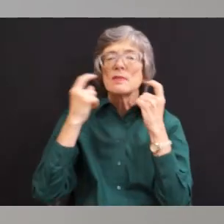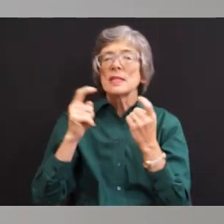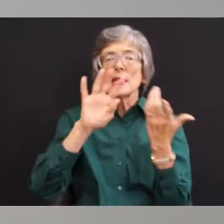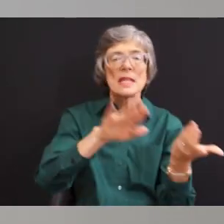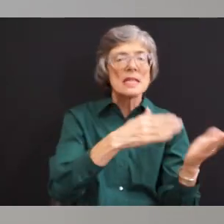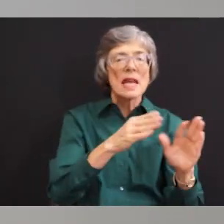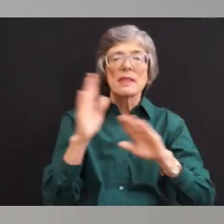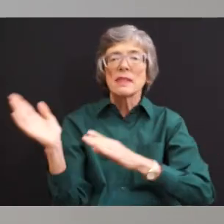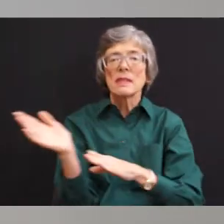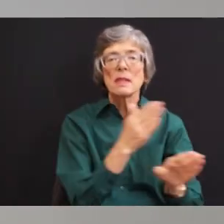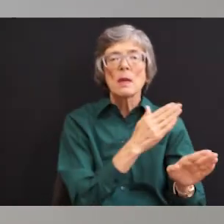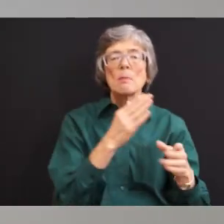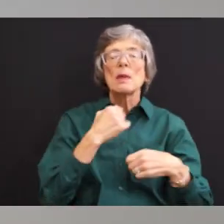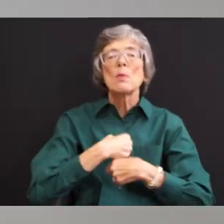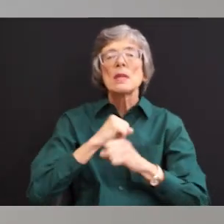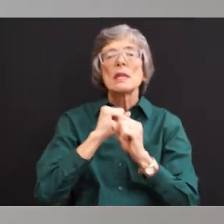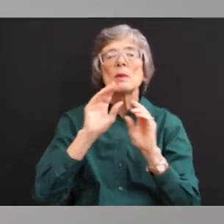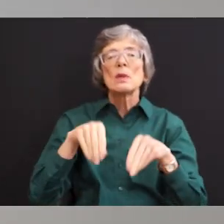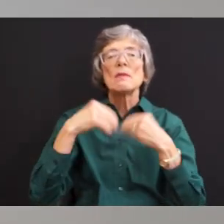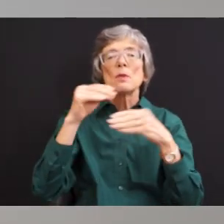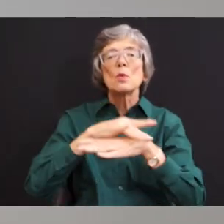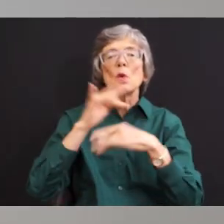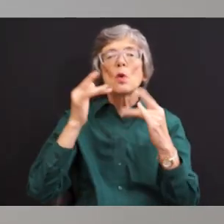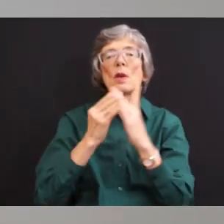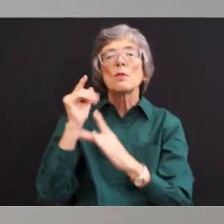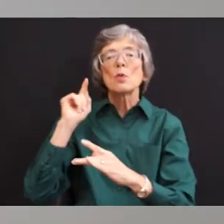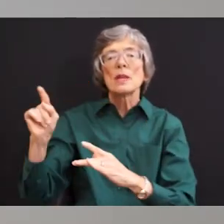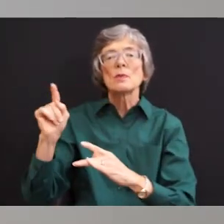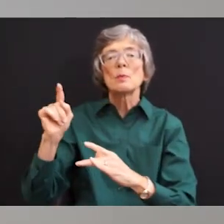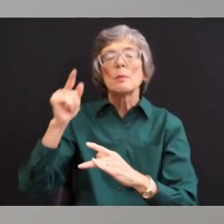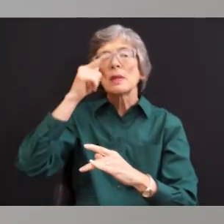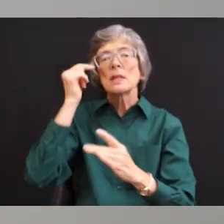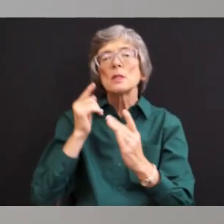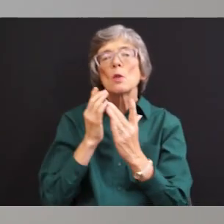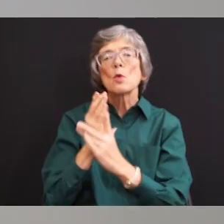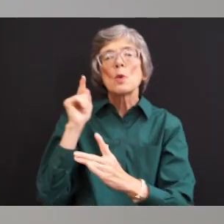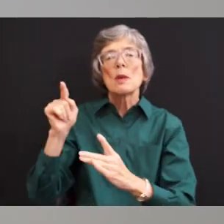through Christ our Lord, through whom you bestow on the world all that is good.